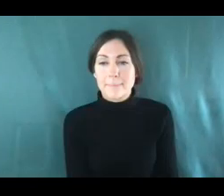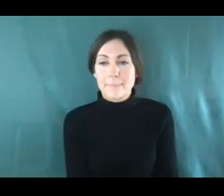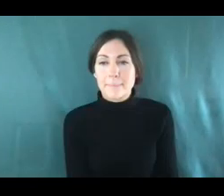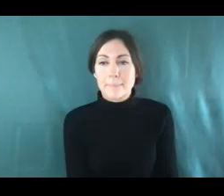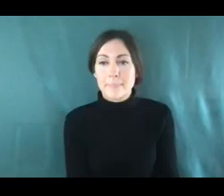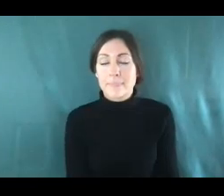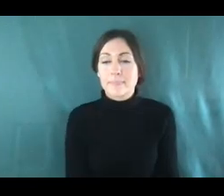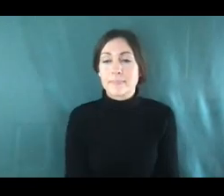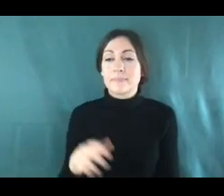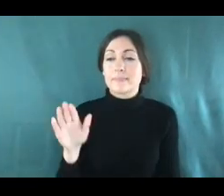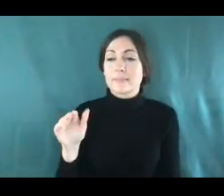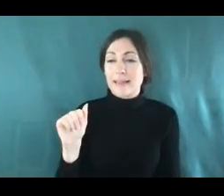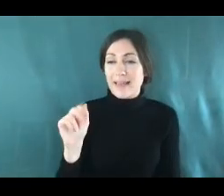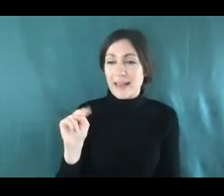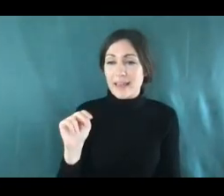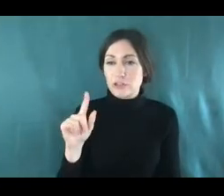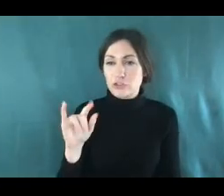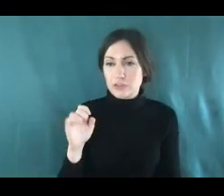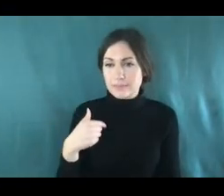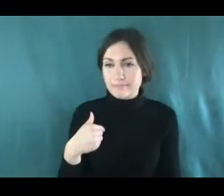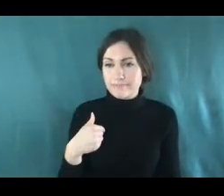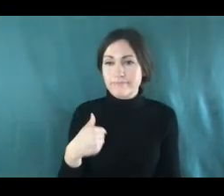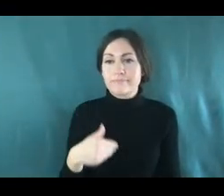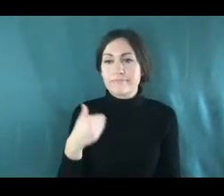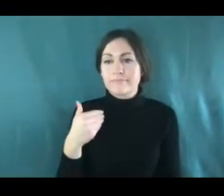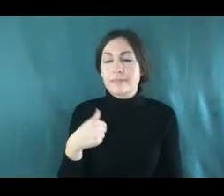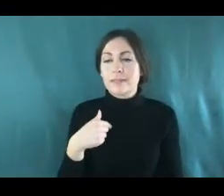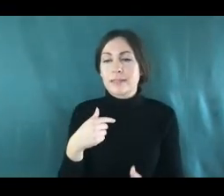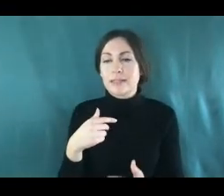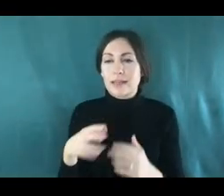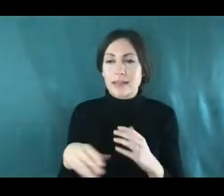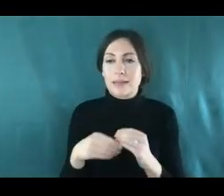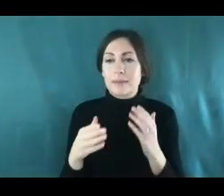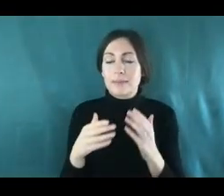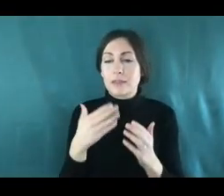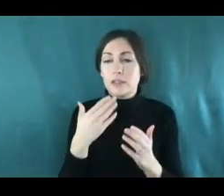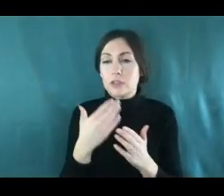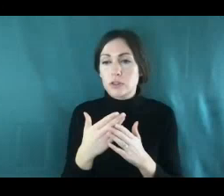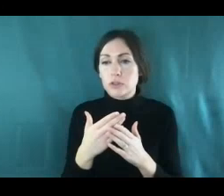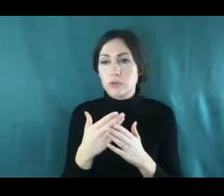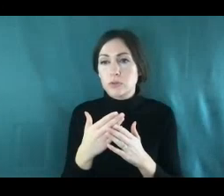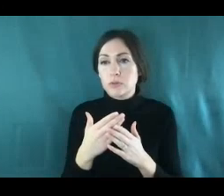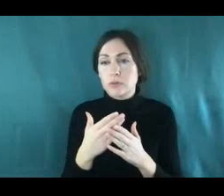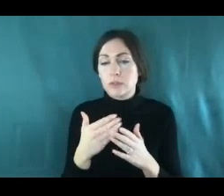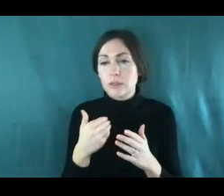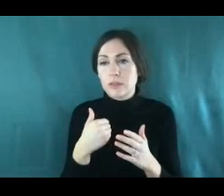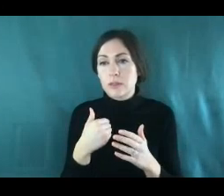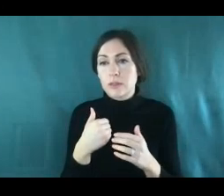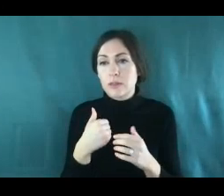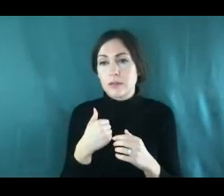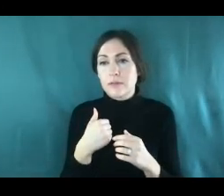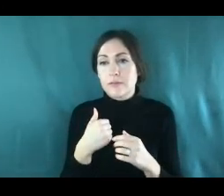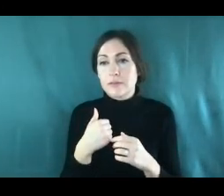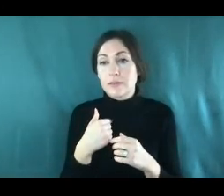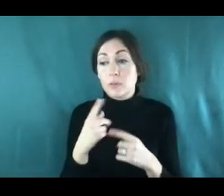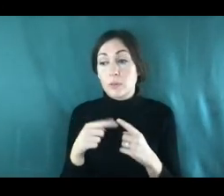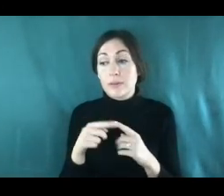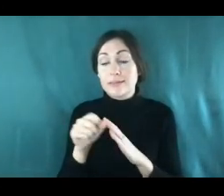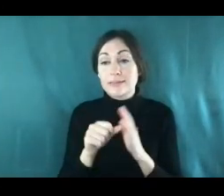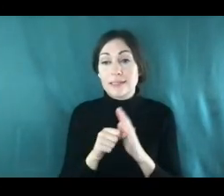This is Angie, and I would just say maybe what would be good to hold is once the state